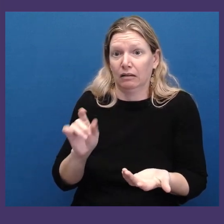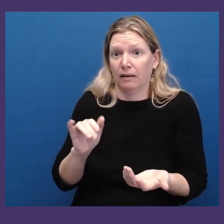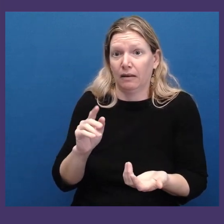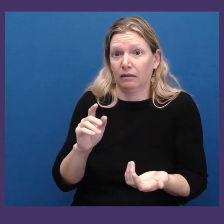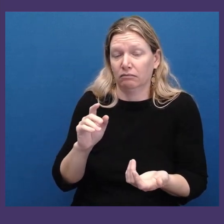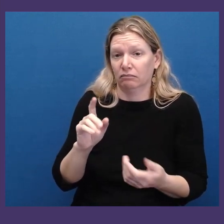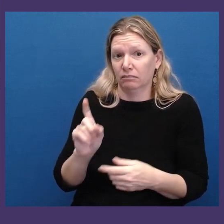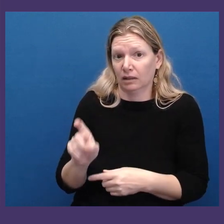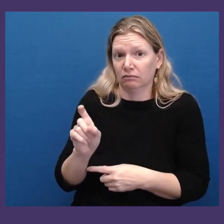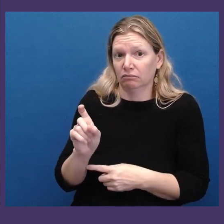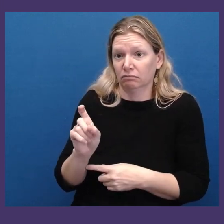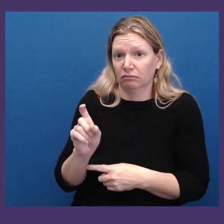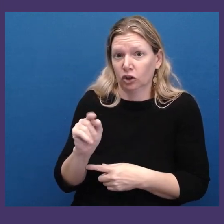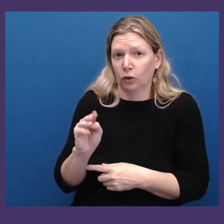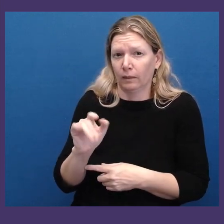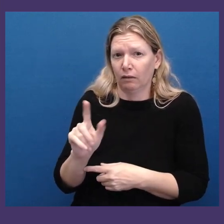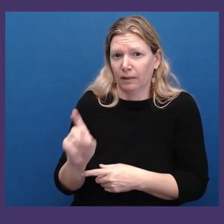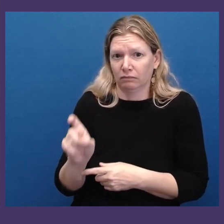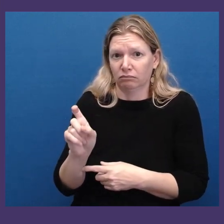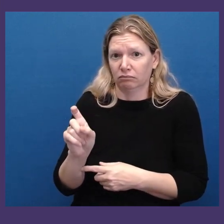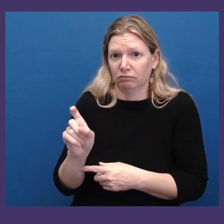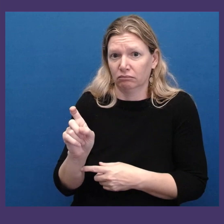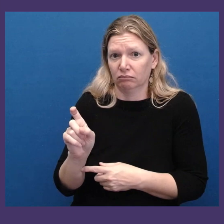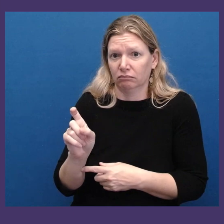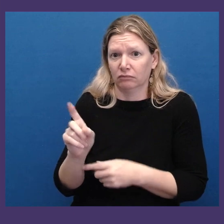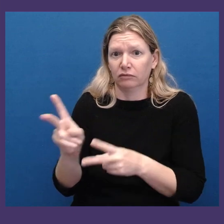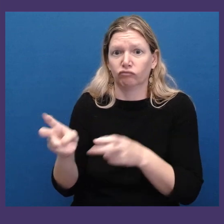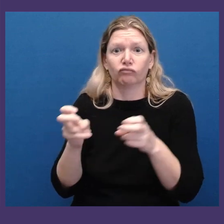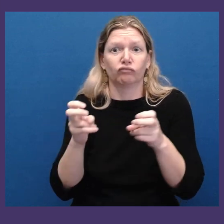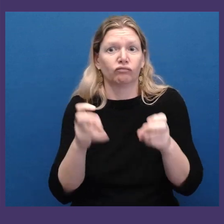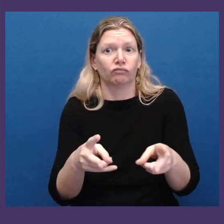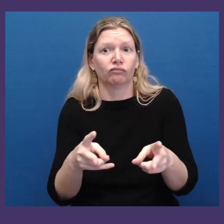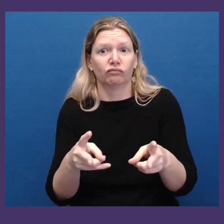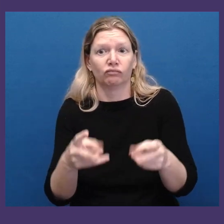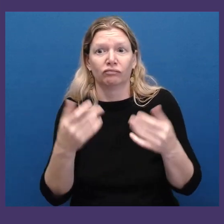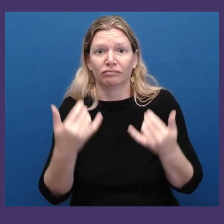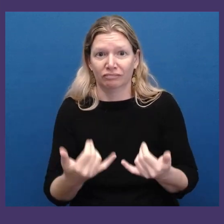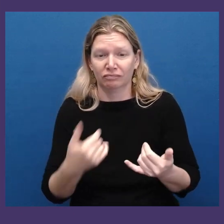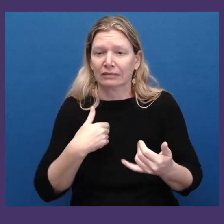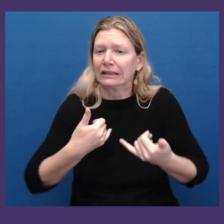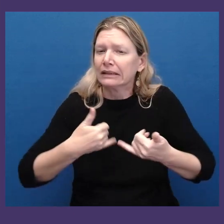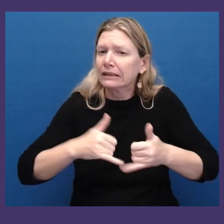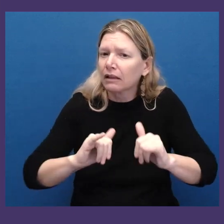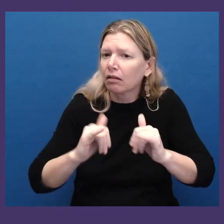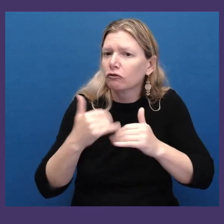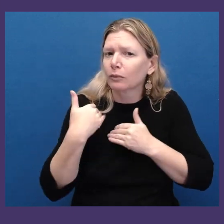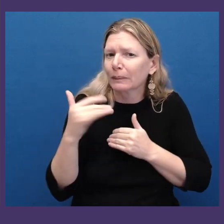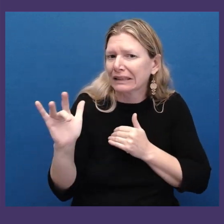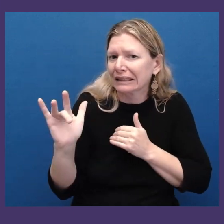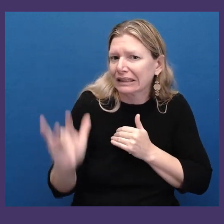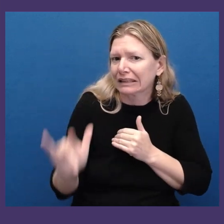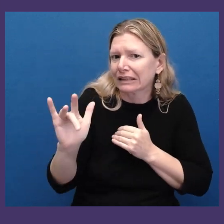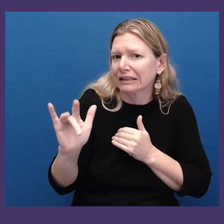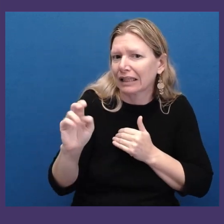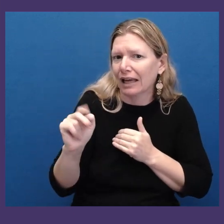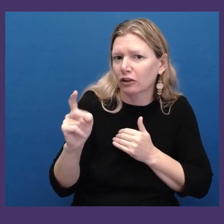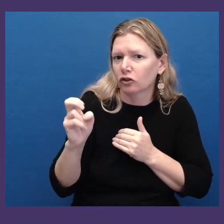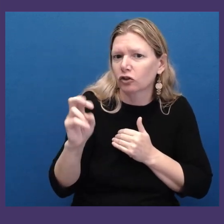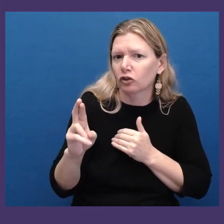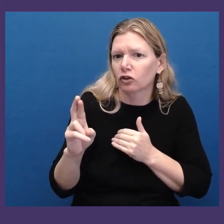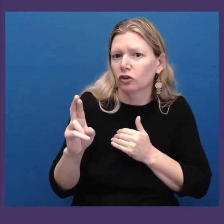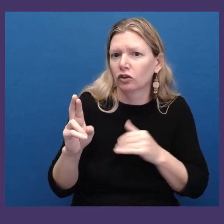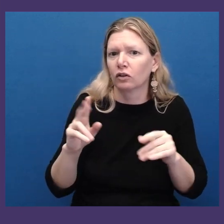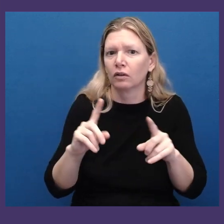it pastes it into the terminal. Now, I'm still responsible for hitting enter, but AZD init is kind of like git init. It initializes